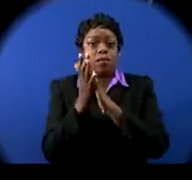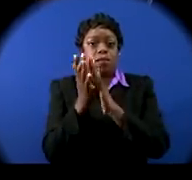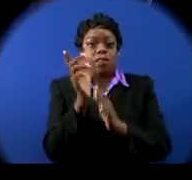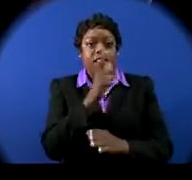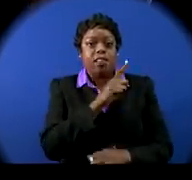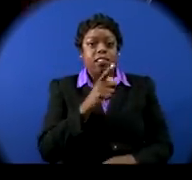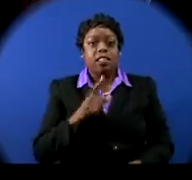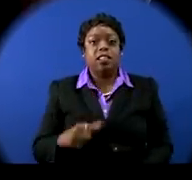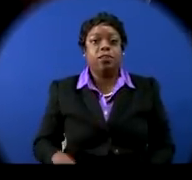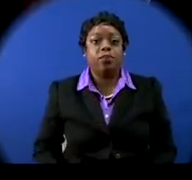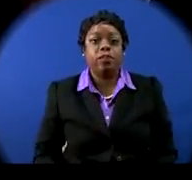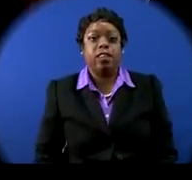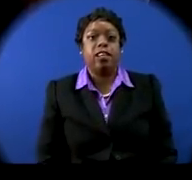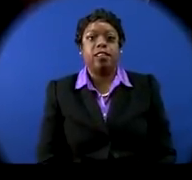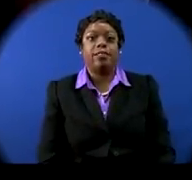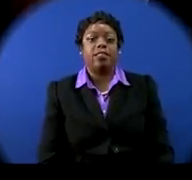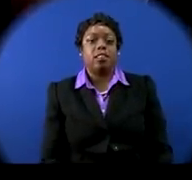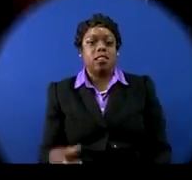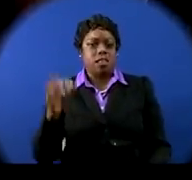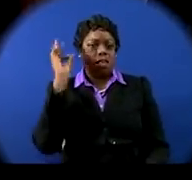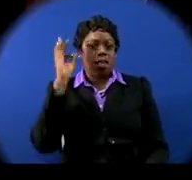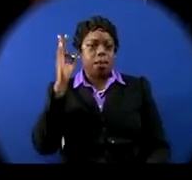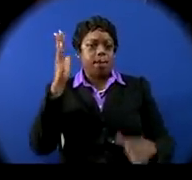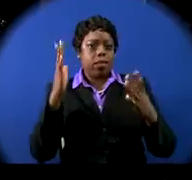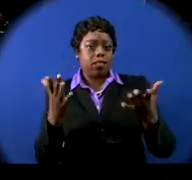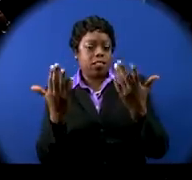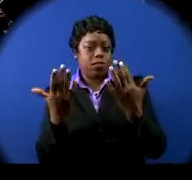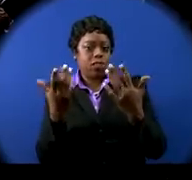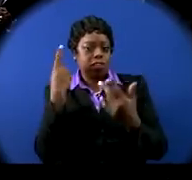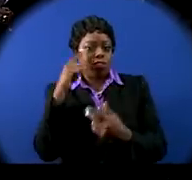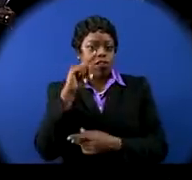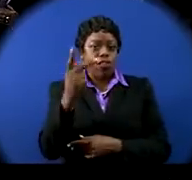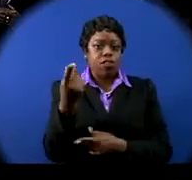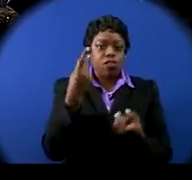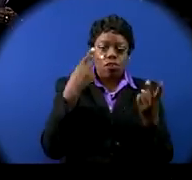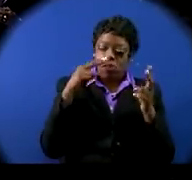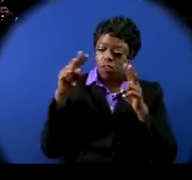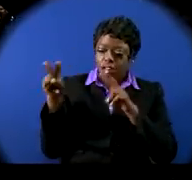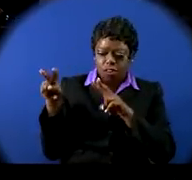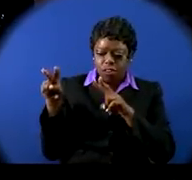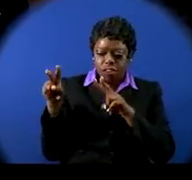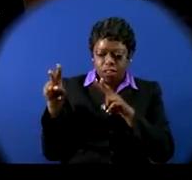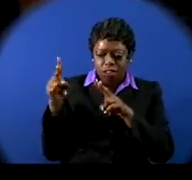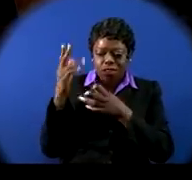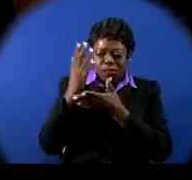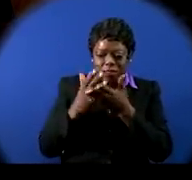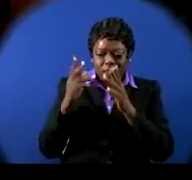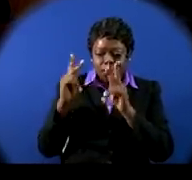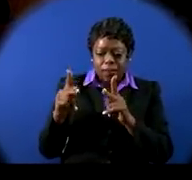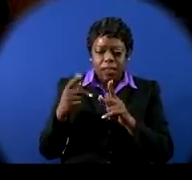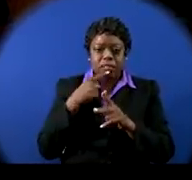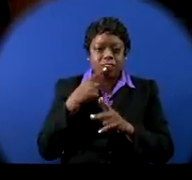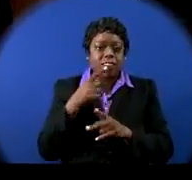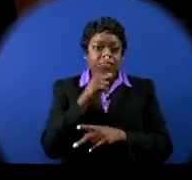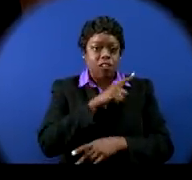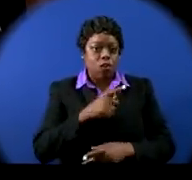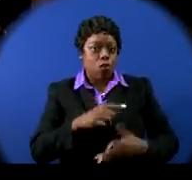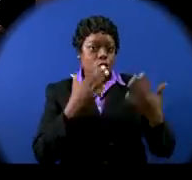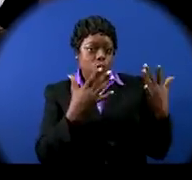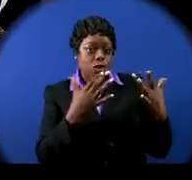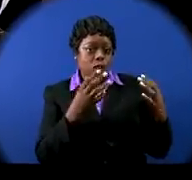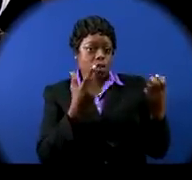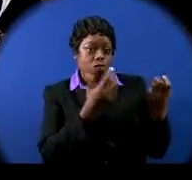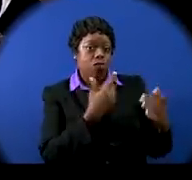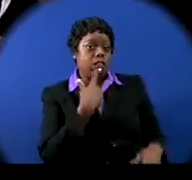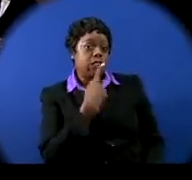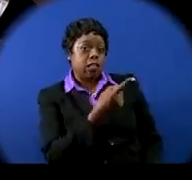Look towards somebody. Say, is the pastor waiting on you? Look towards somebody. Ask him, is the pastor waiting on you? If they say no, say,